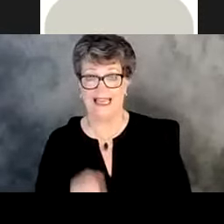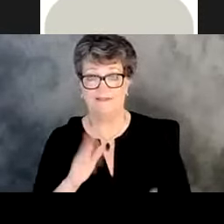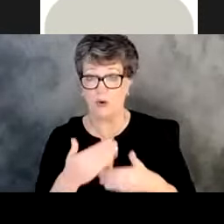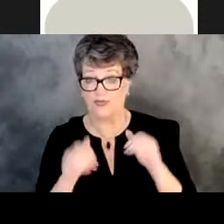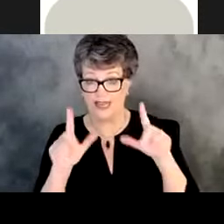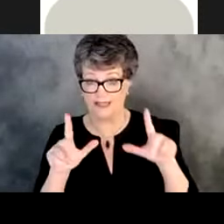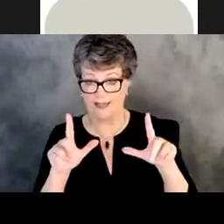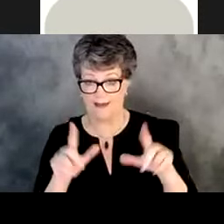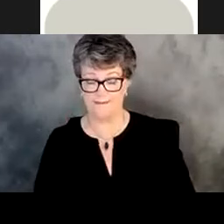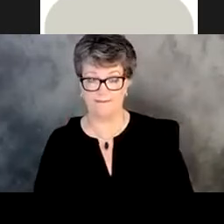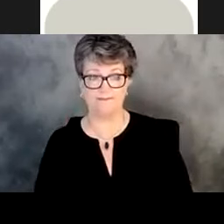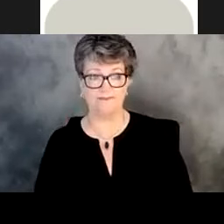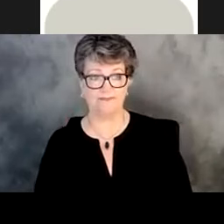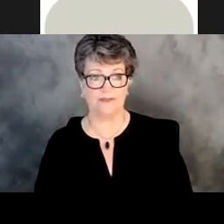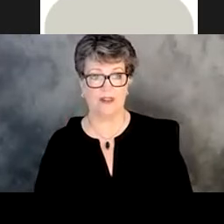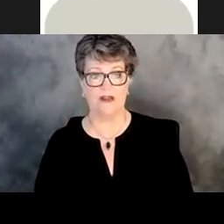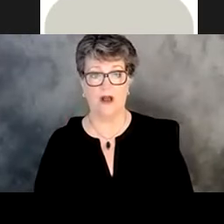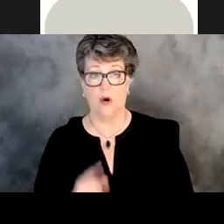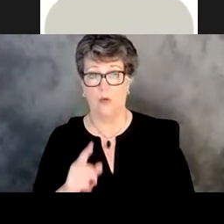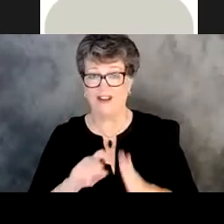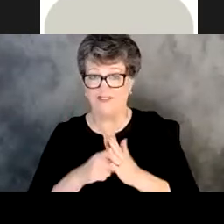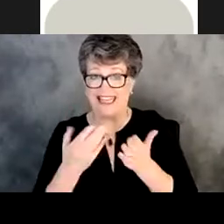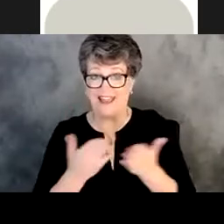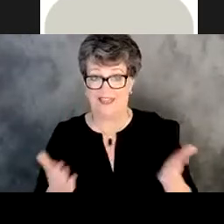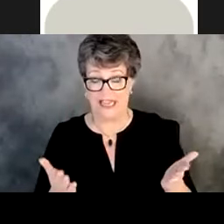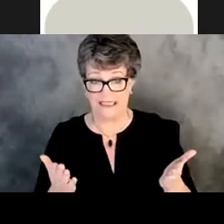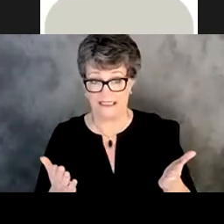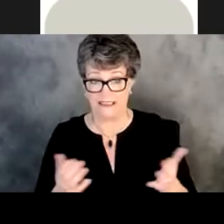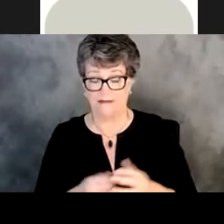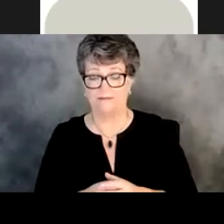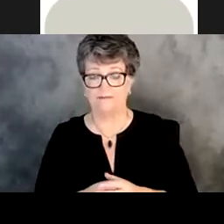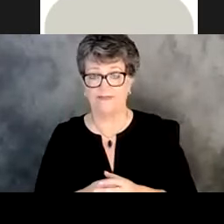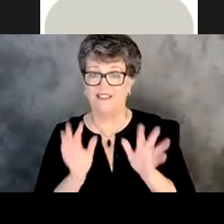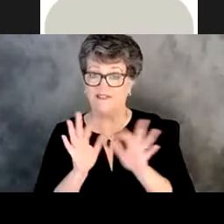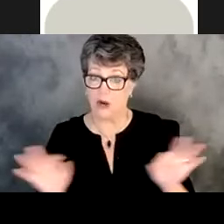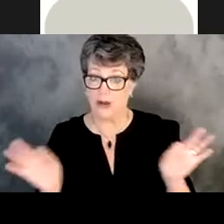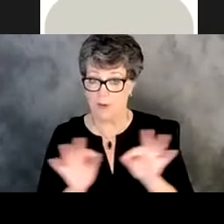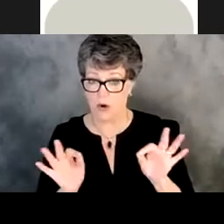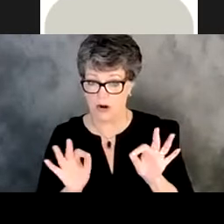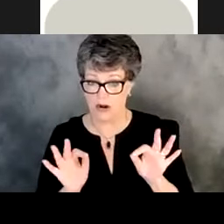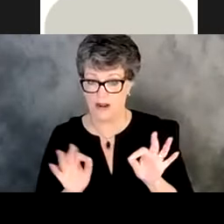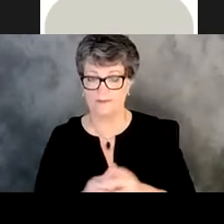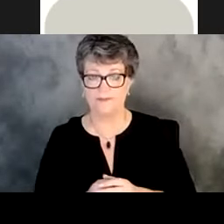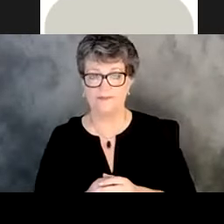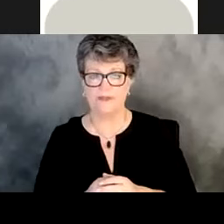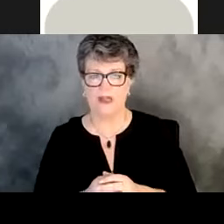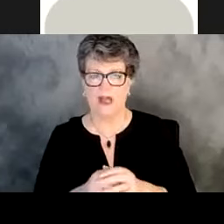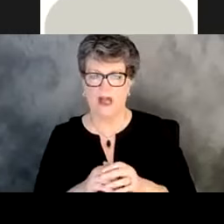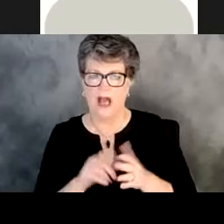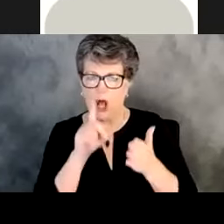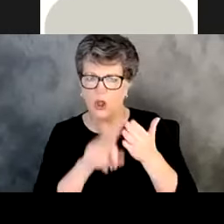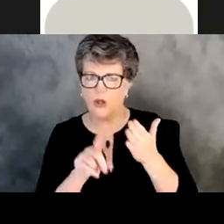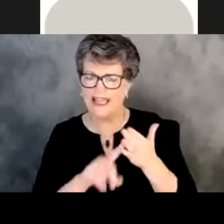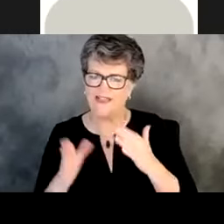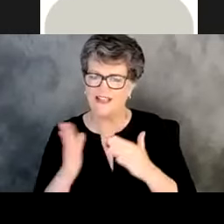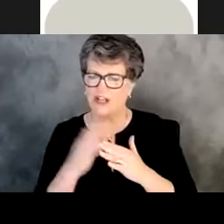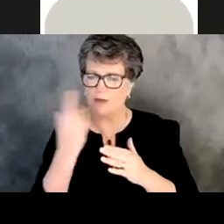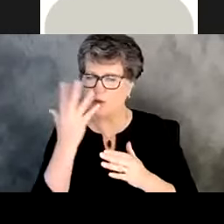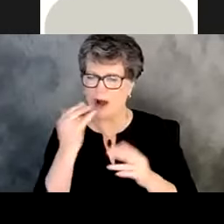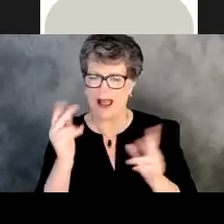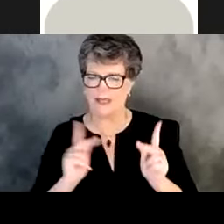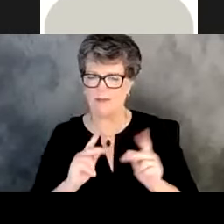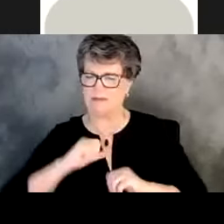slide, one of the key things that I think is important is looking at some top reasons why people are not getting